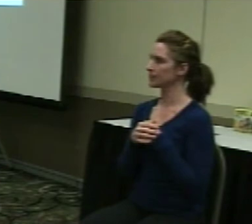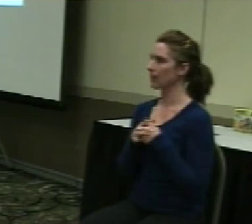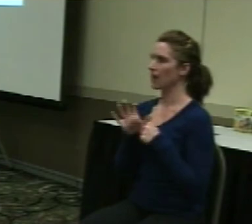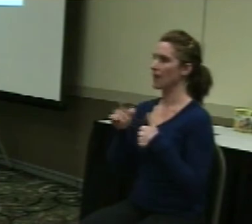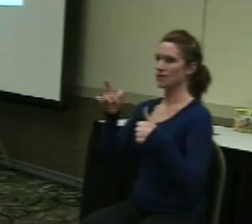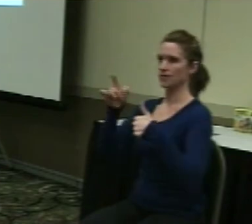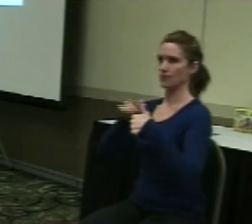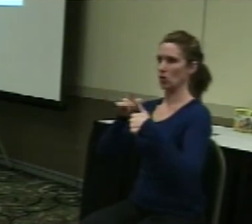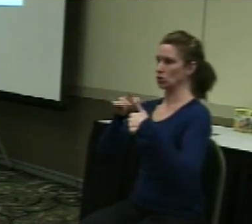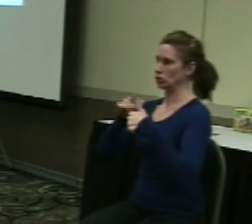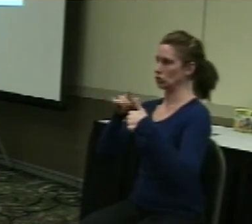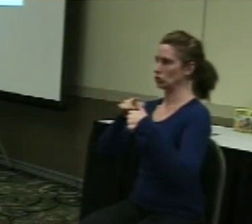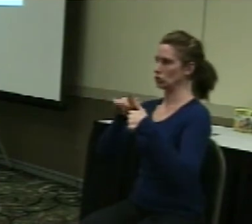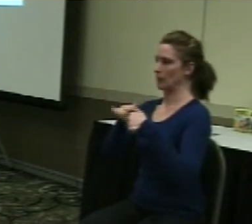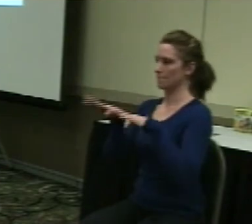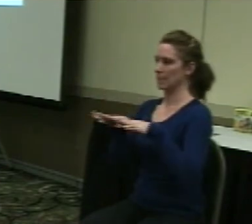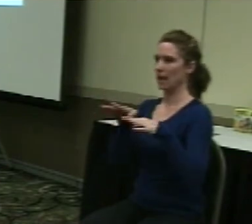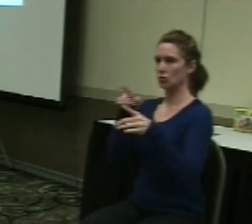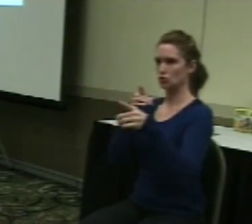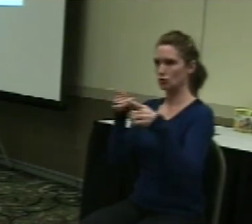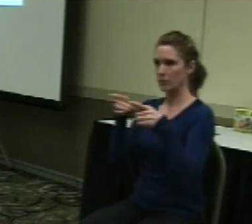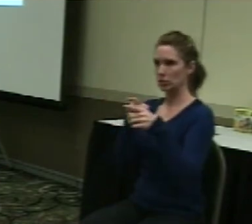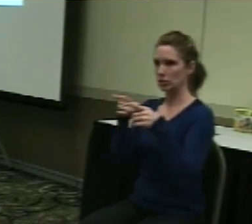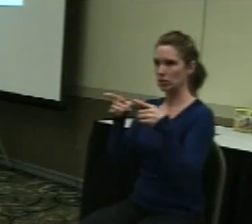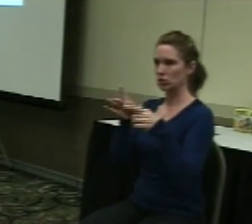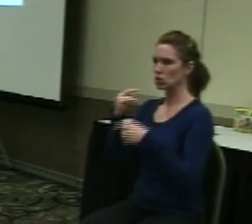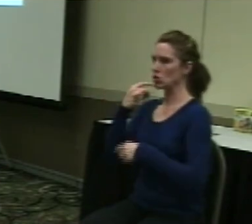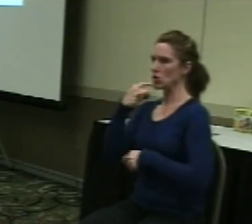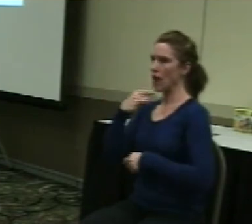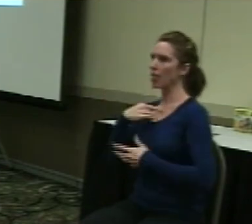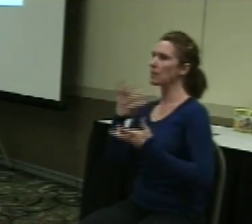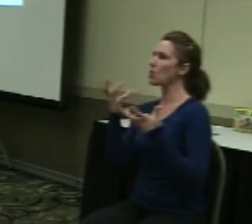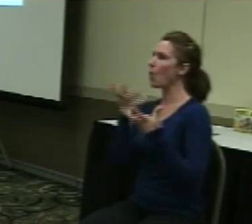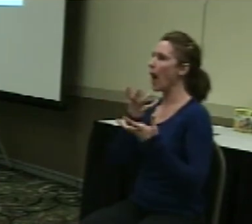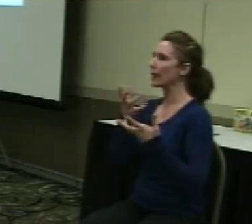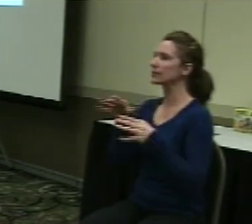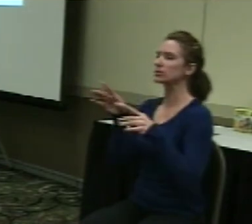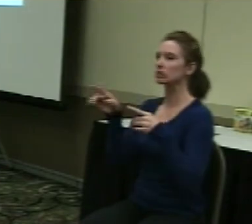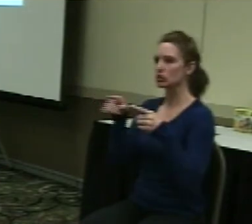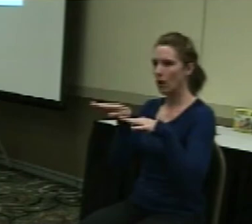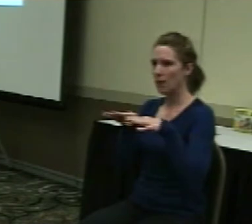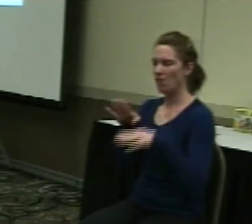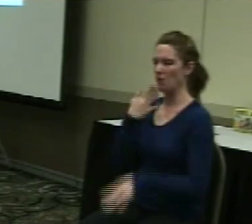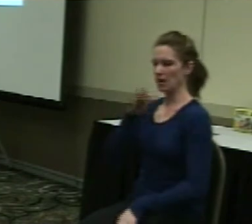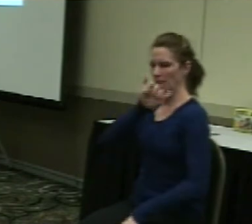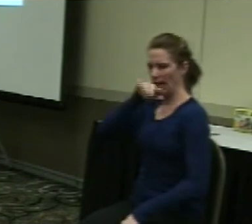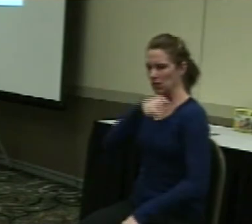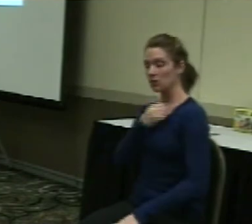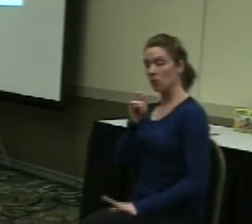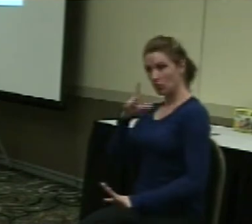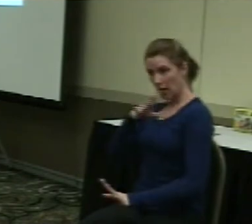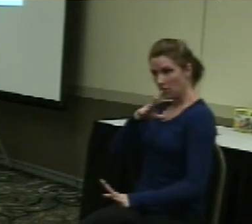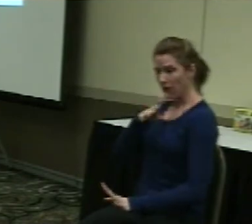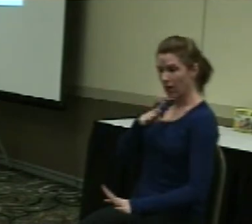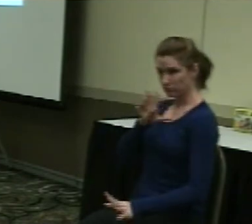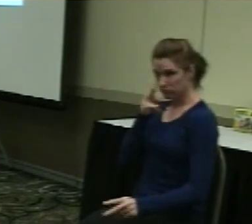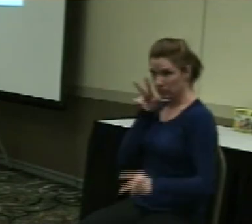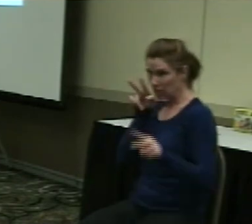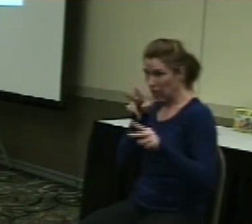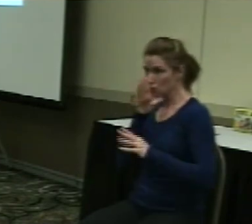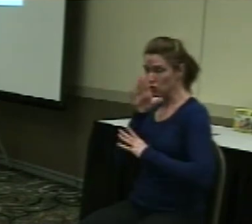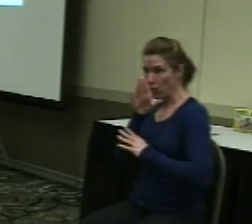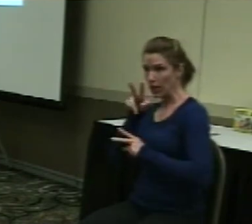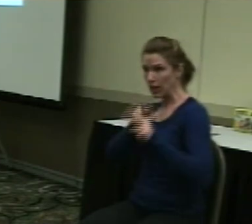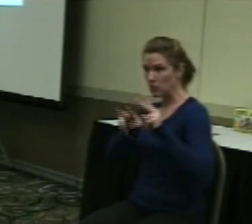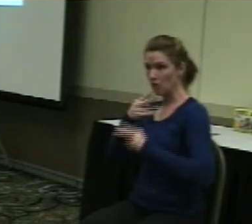That's the first step is behavioral description. What is it that you're telling me he's doing? He has a bad attitude. Can you directly see a bad attitude?